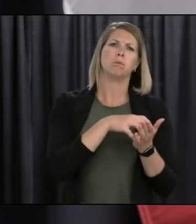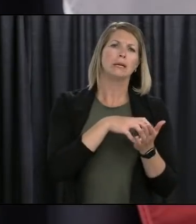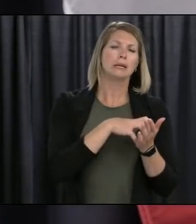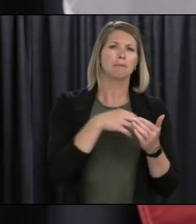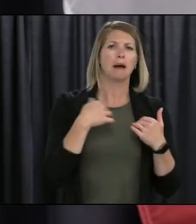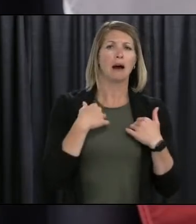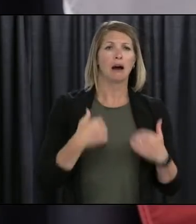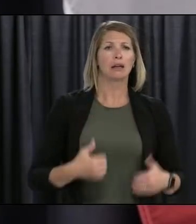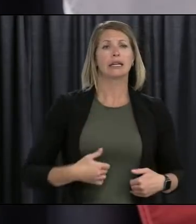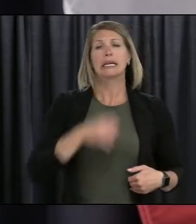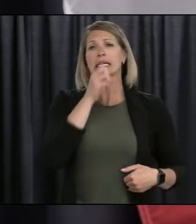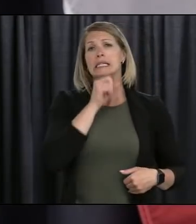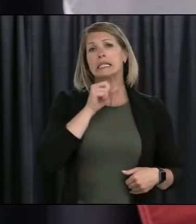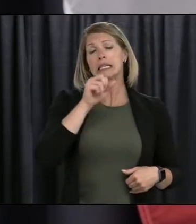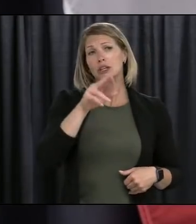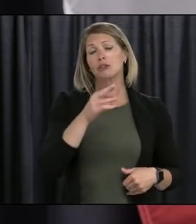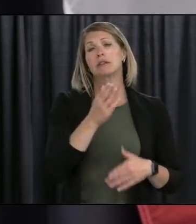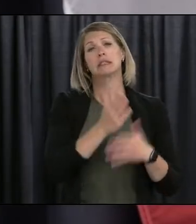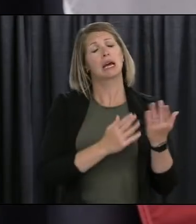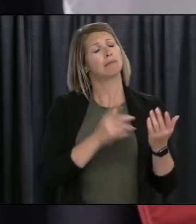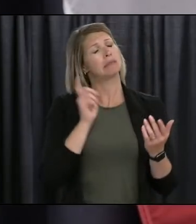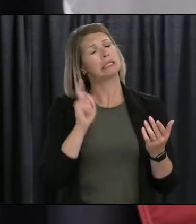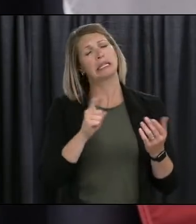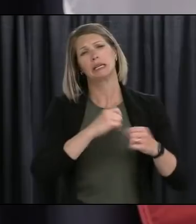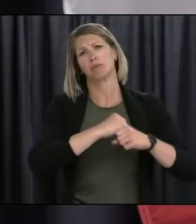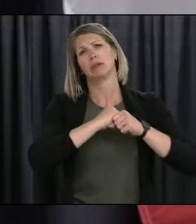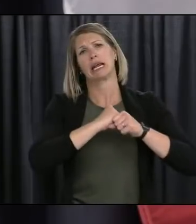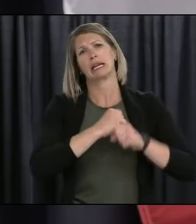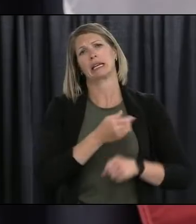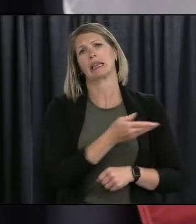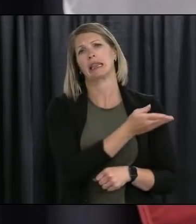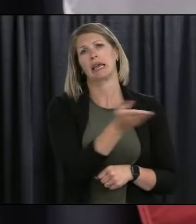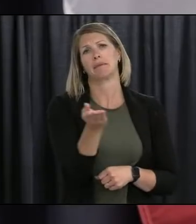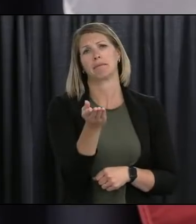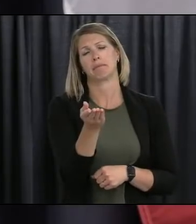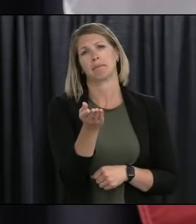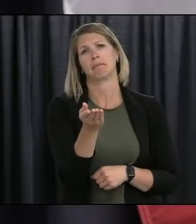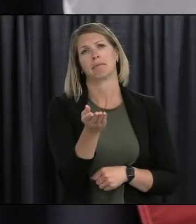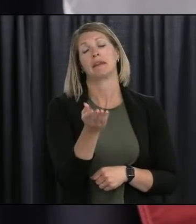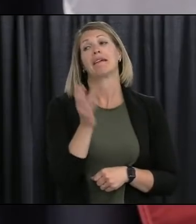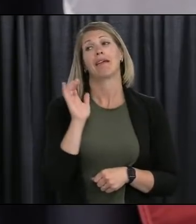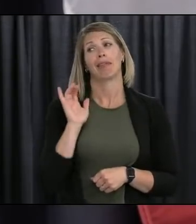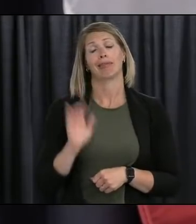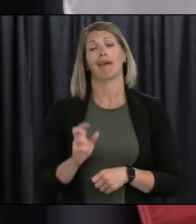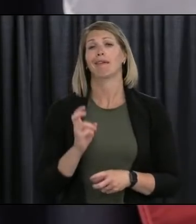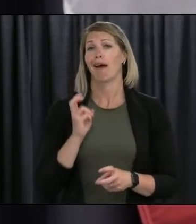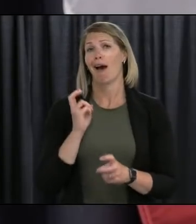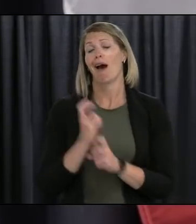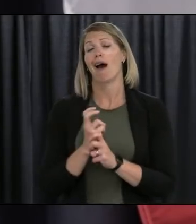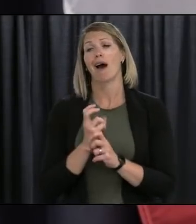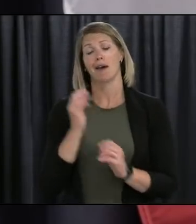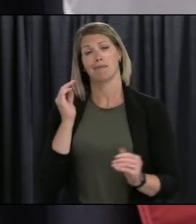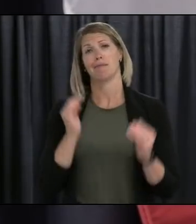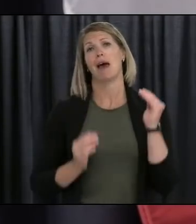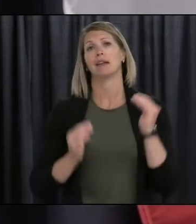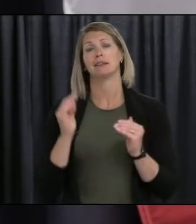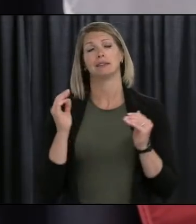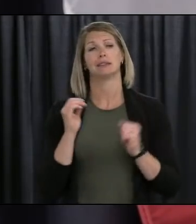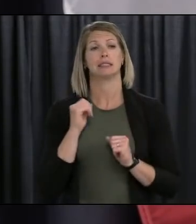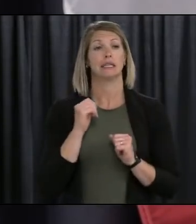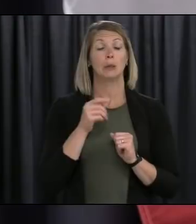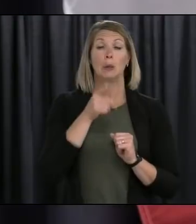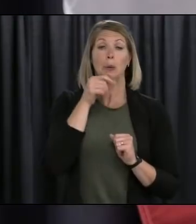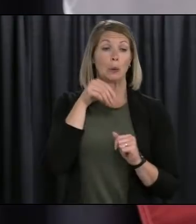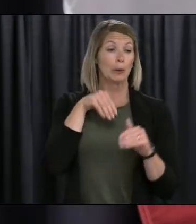homes, who need to be protected. And it has been very difficult to balance risk of exposure